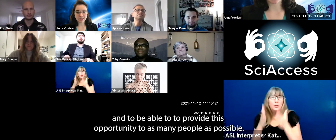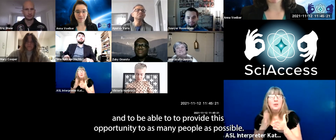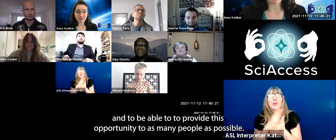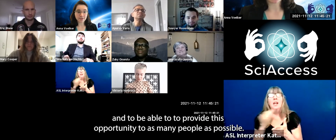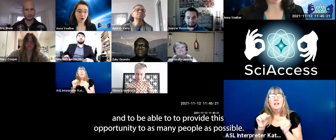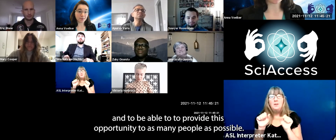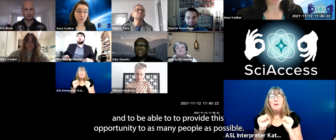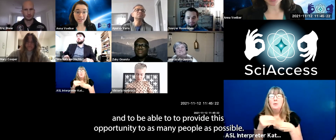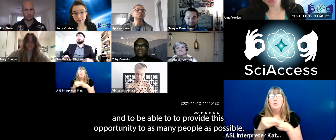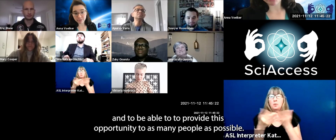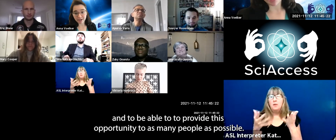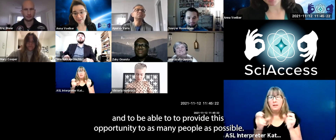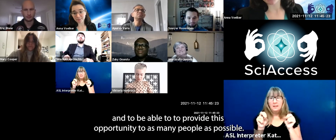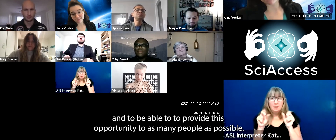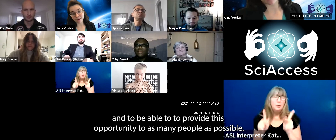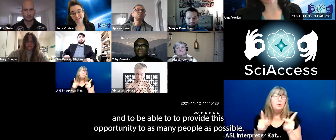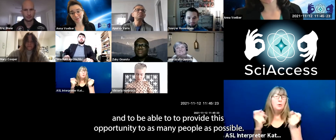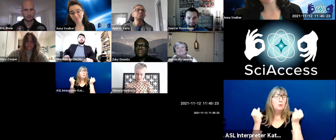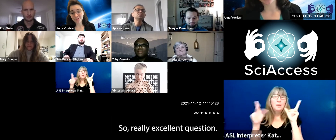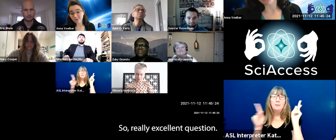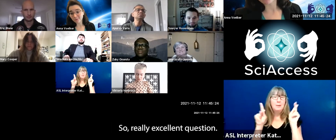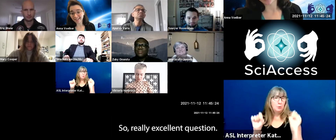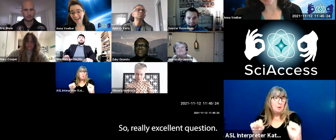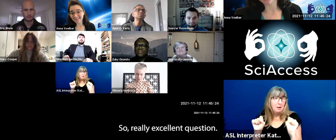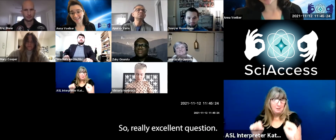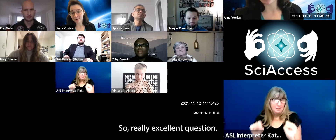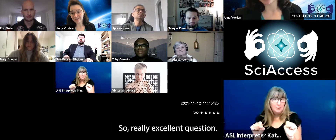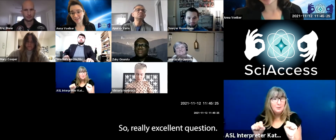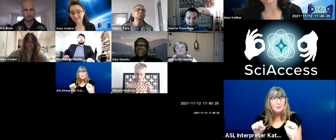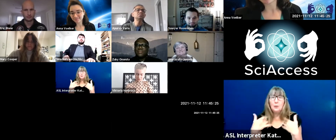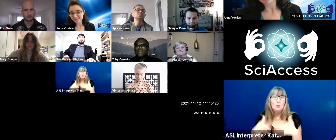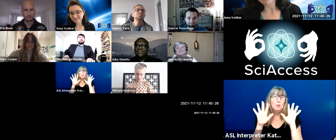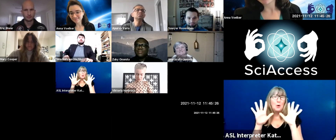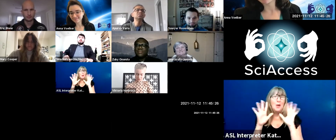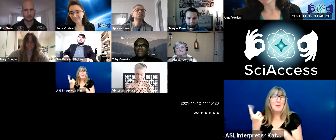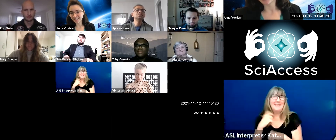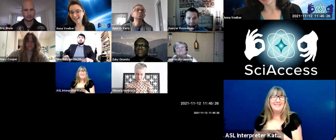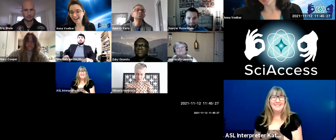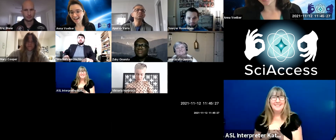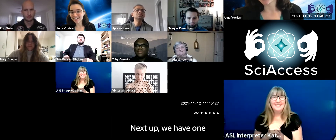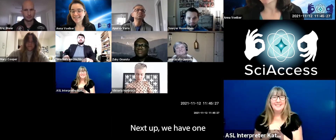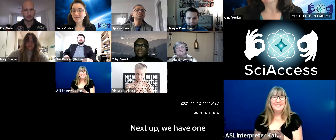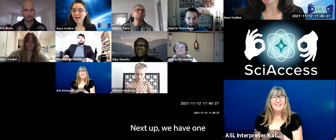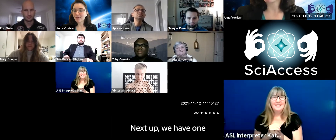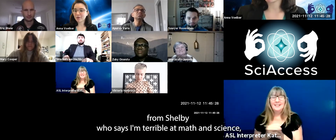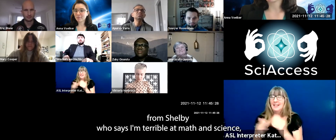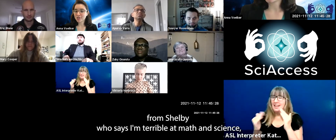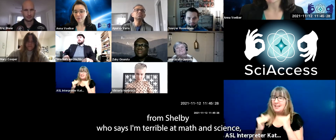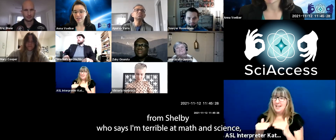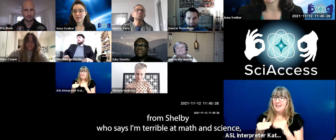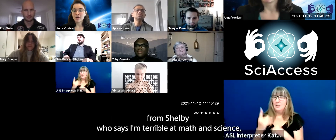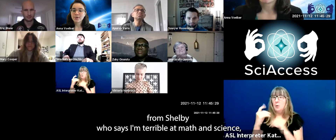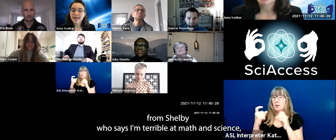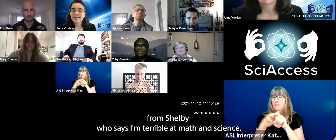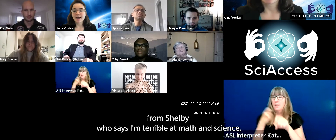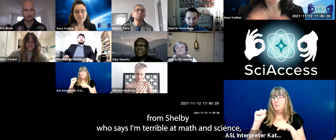to provide this opportunity to as many people as possible. So really excellent question. Next up, we have one from